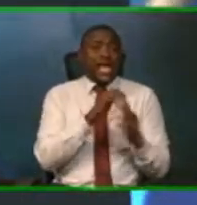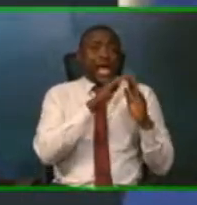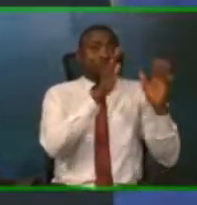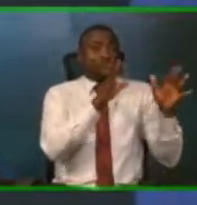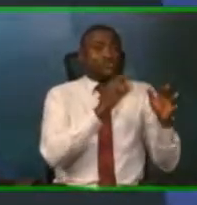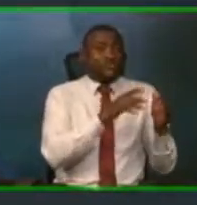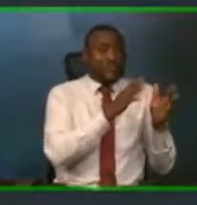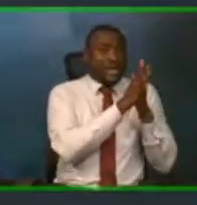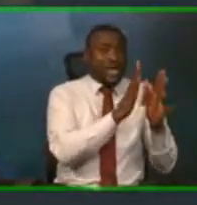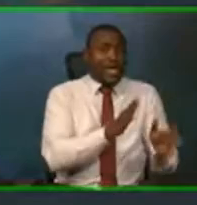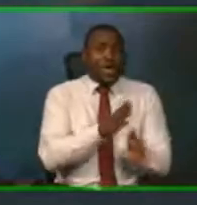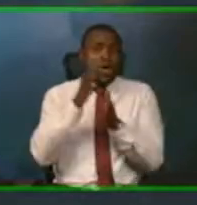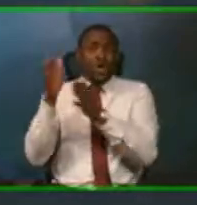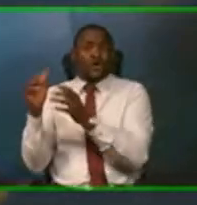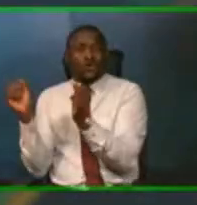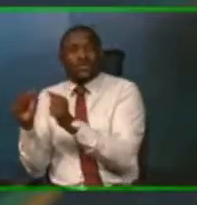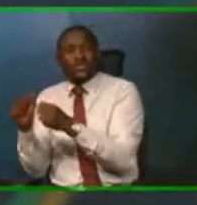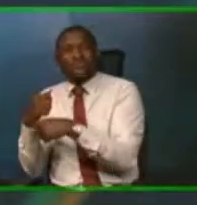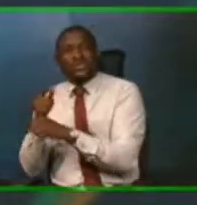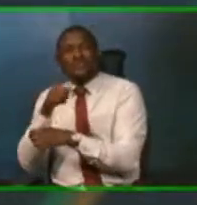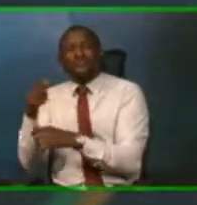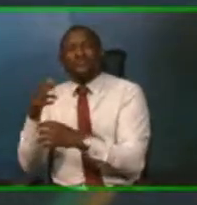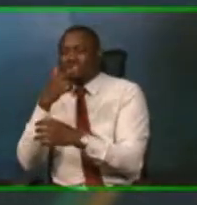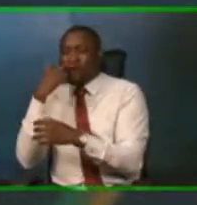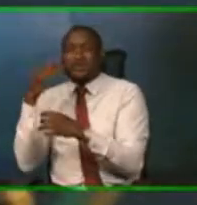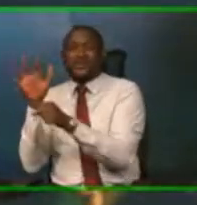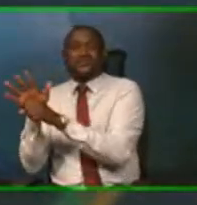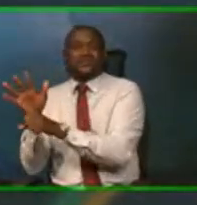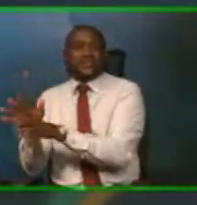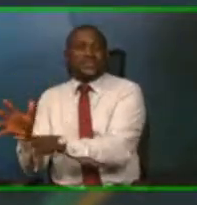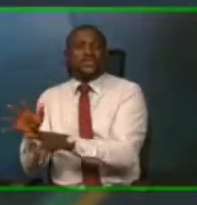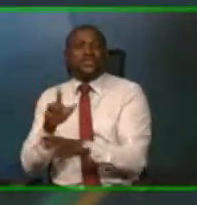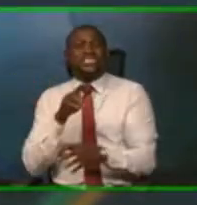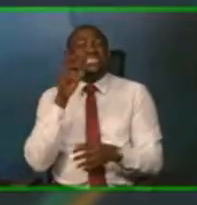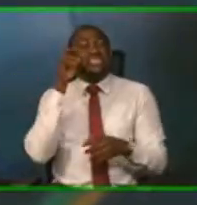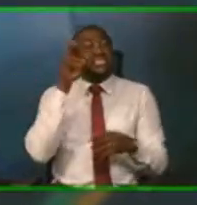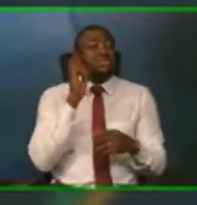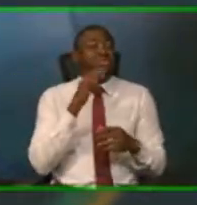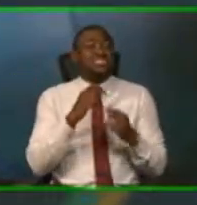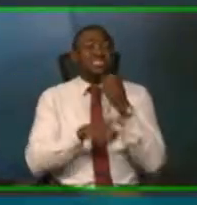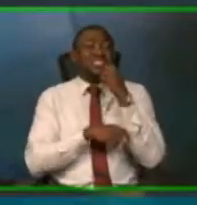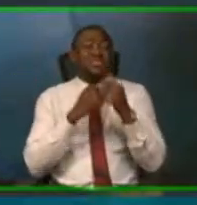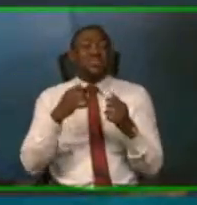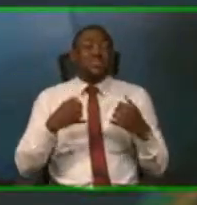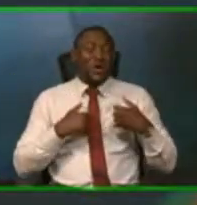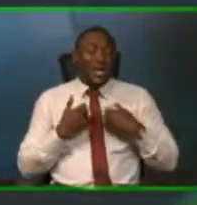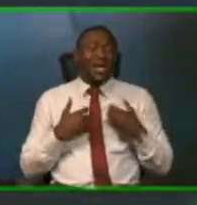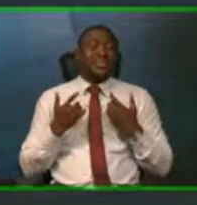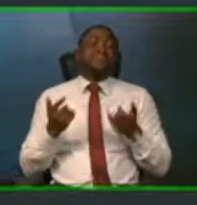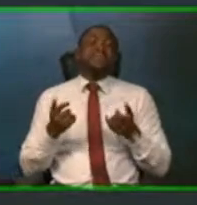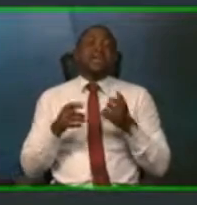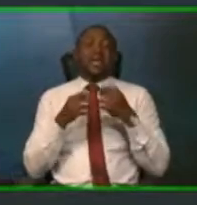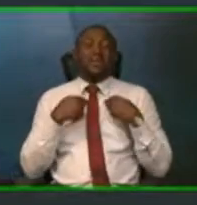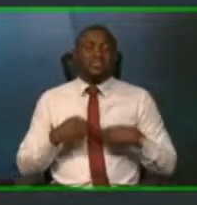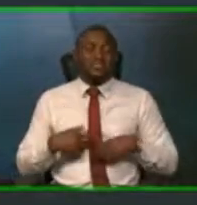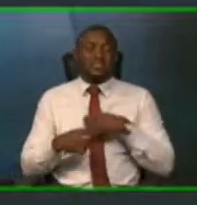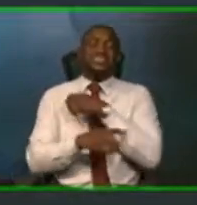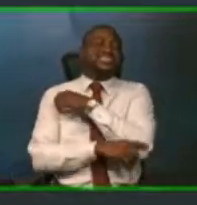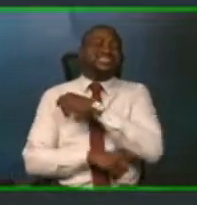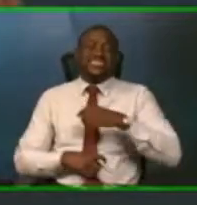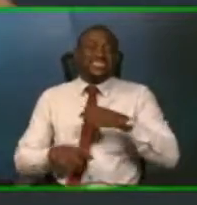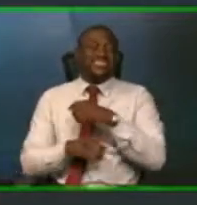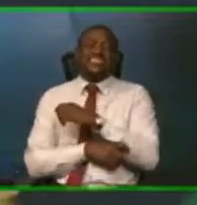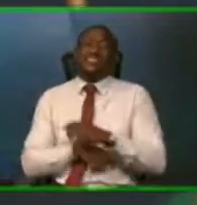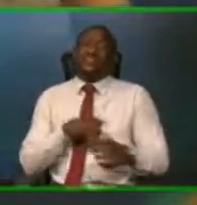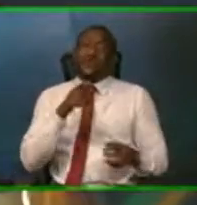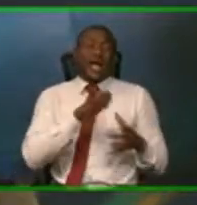or your coldness makes you a den of robbers. He will steal your joy, steal your health, steal any other thing. You are either